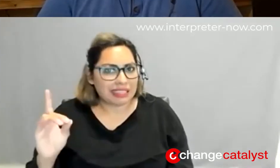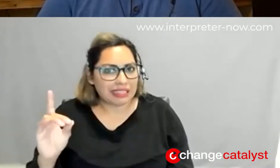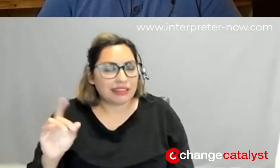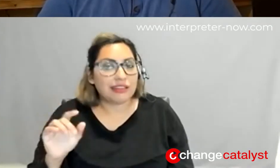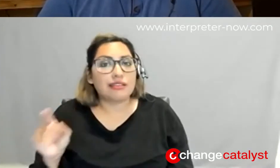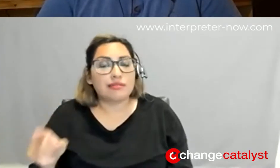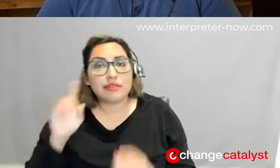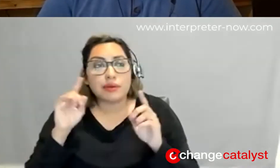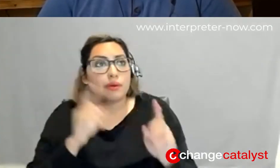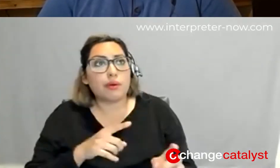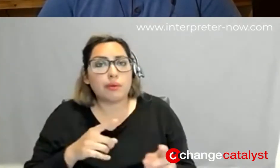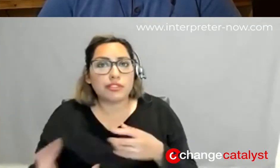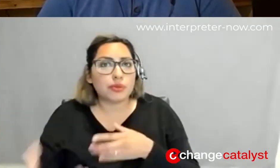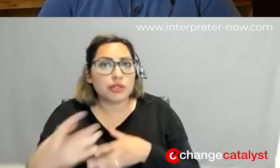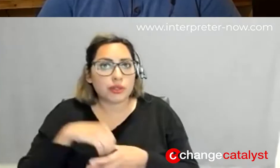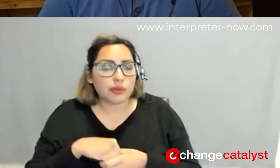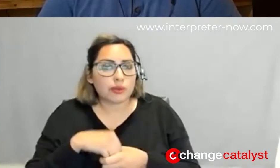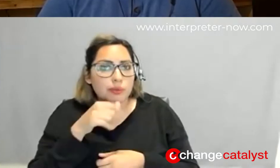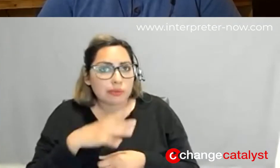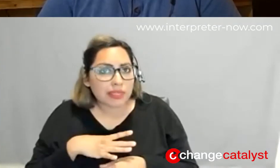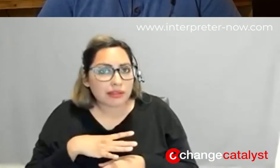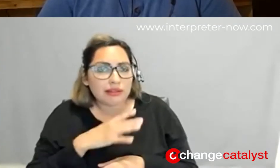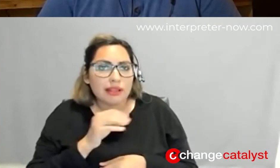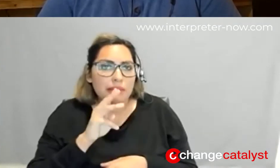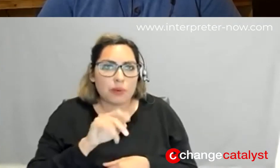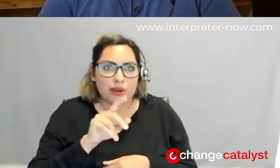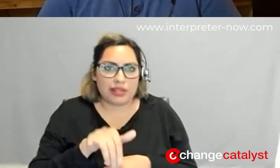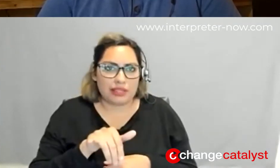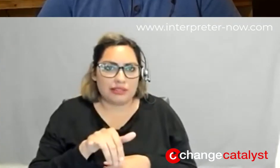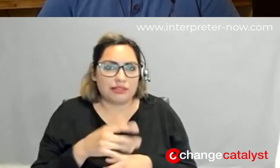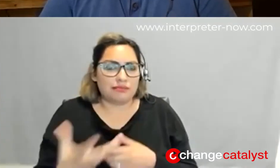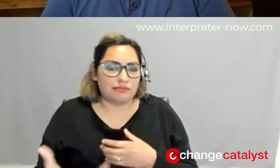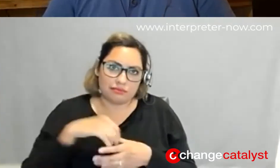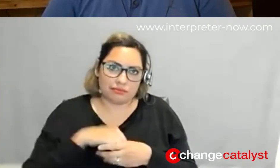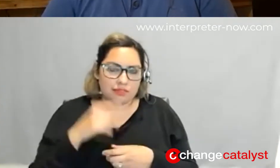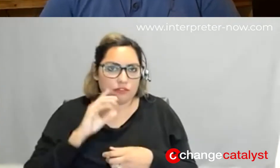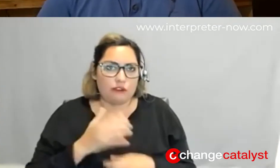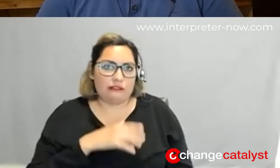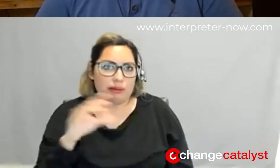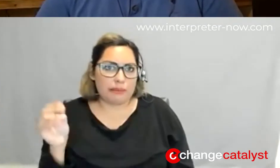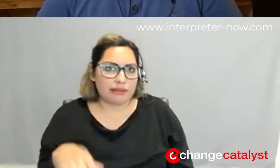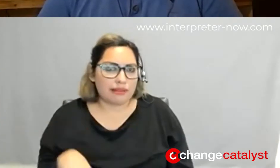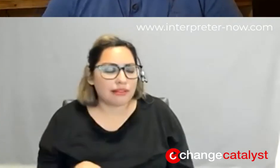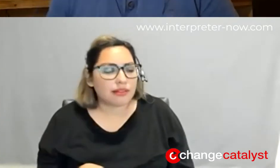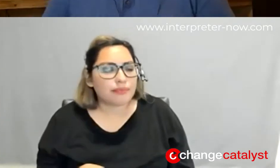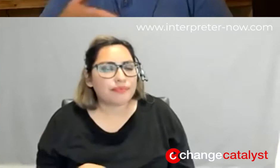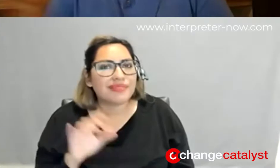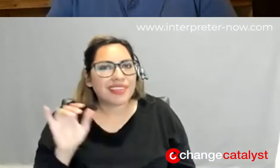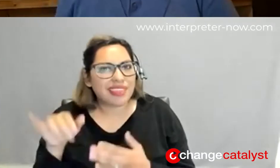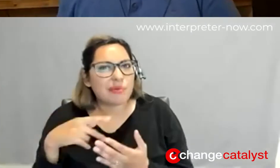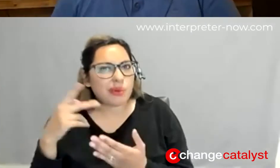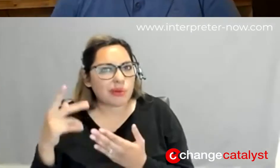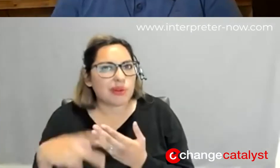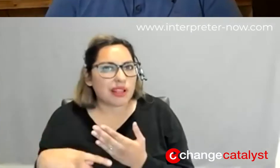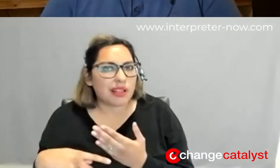and minorities, underrepresented minorities, into our company. And the program is essentially